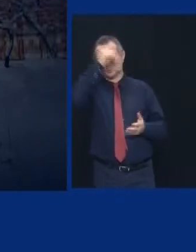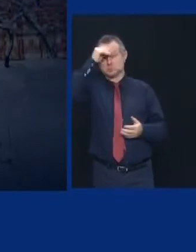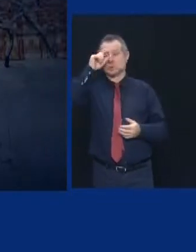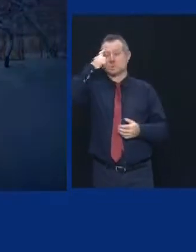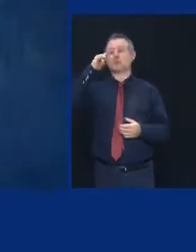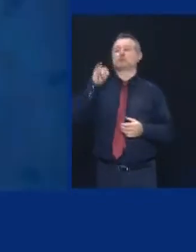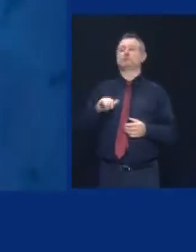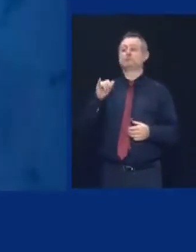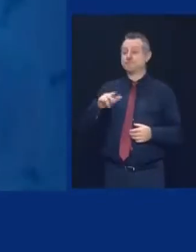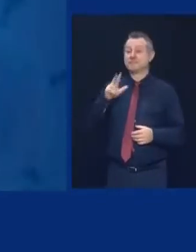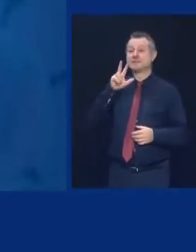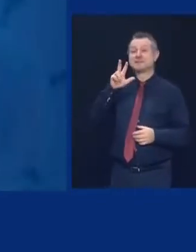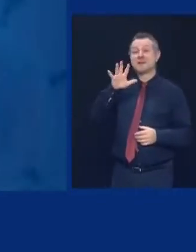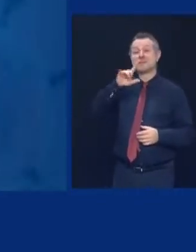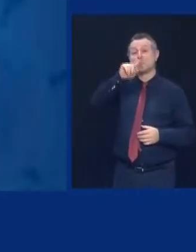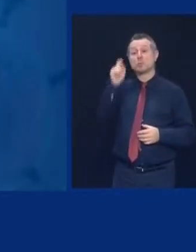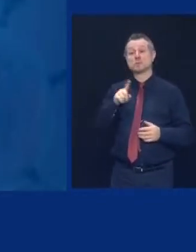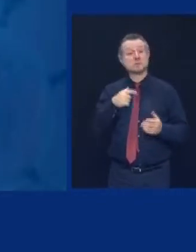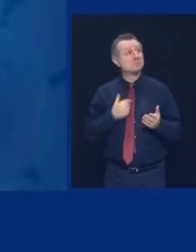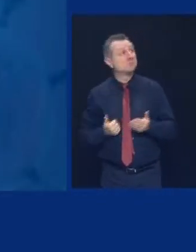Governors Association ask just that.